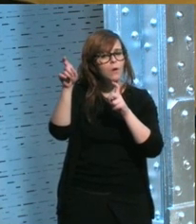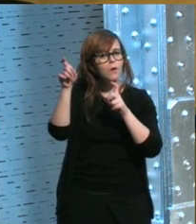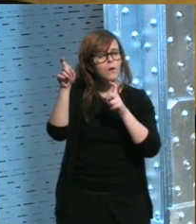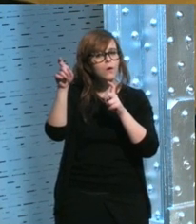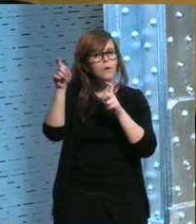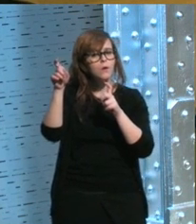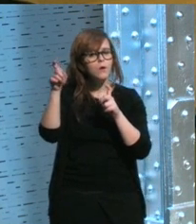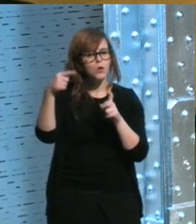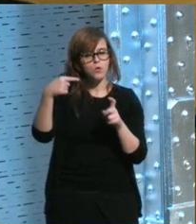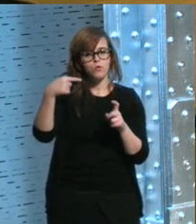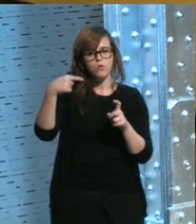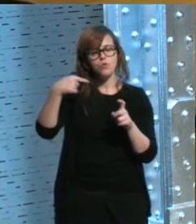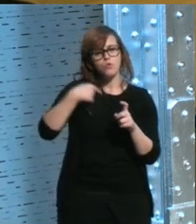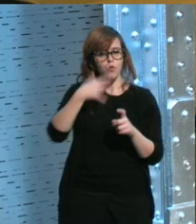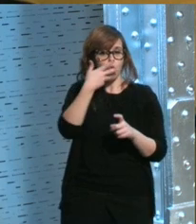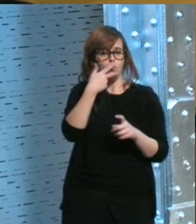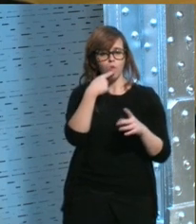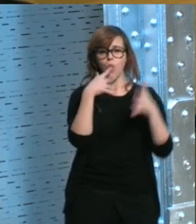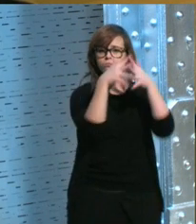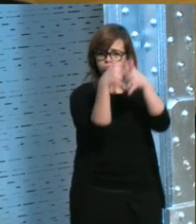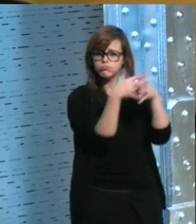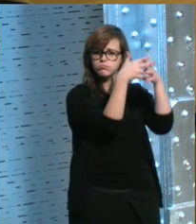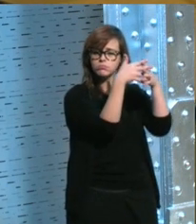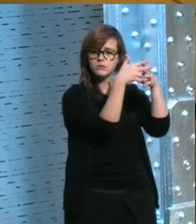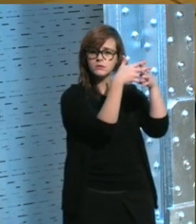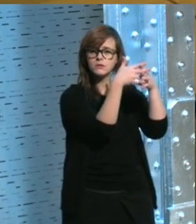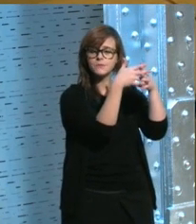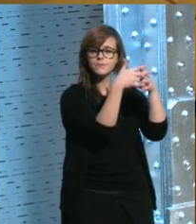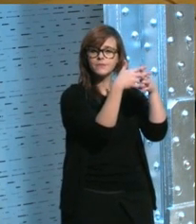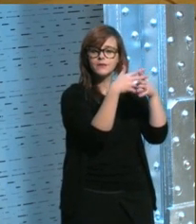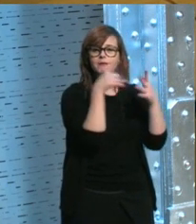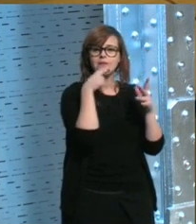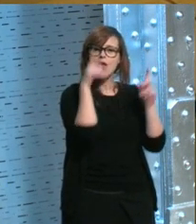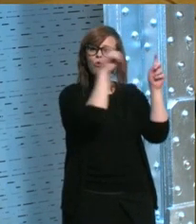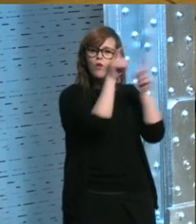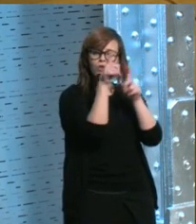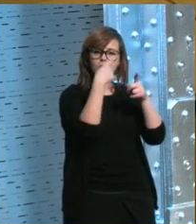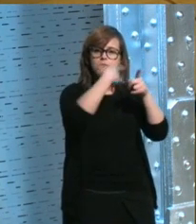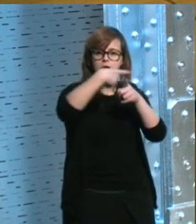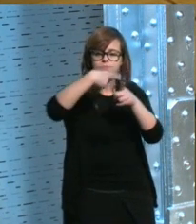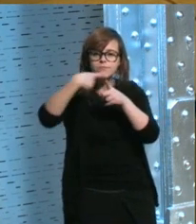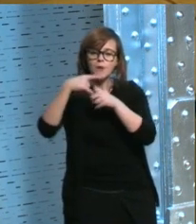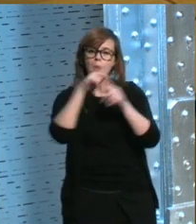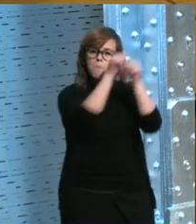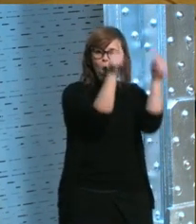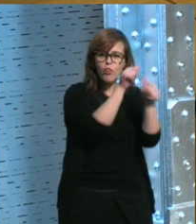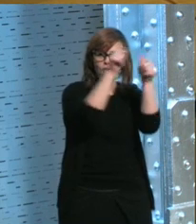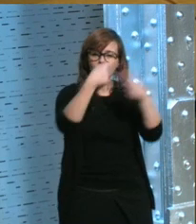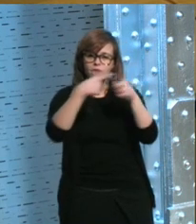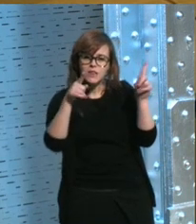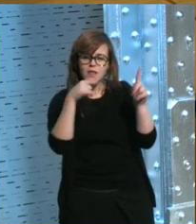I studied in the U.S. and I had really a different education, more innovative.